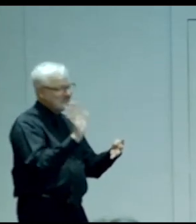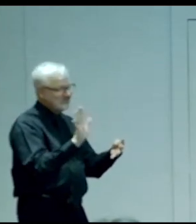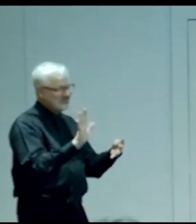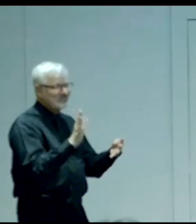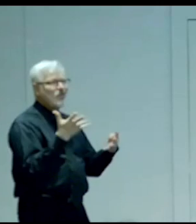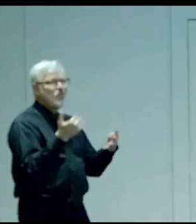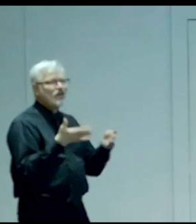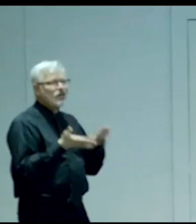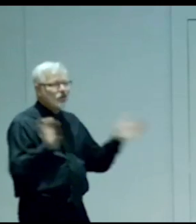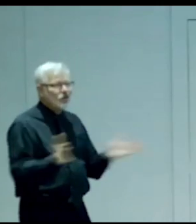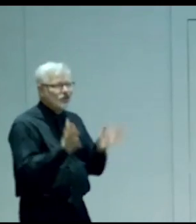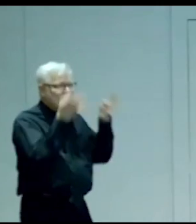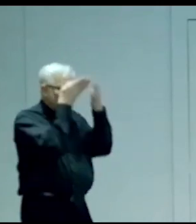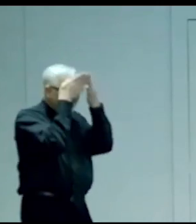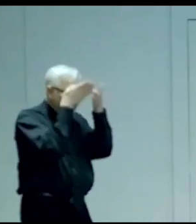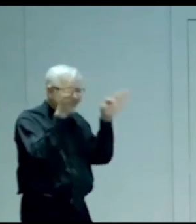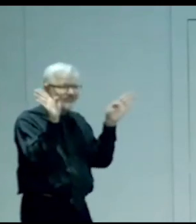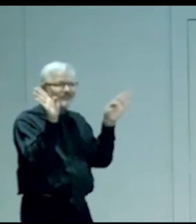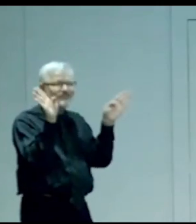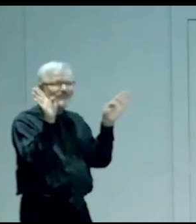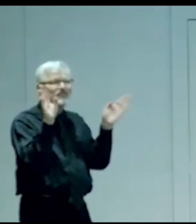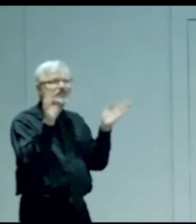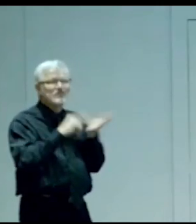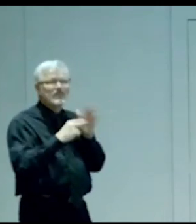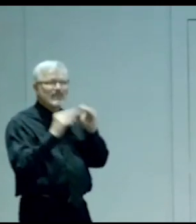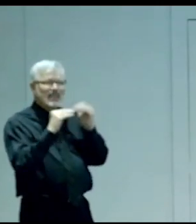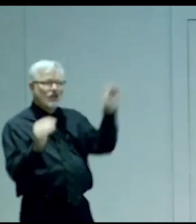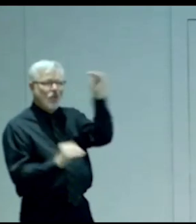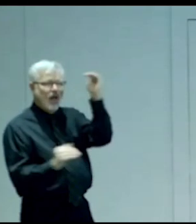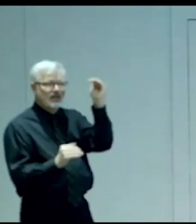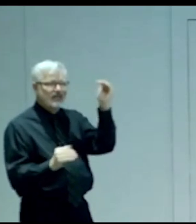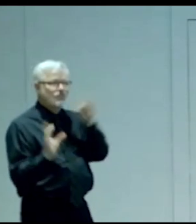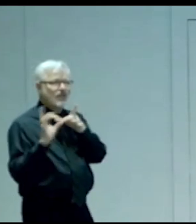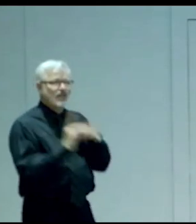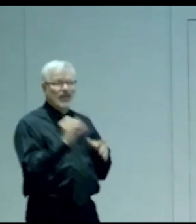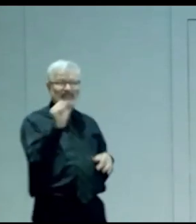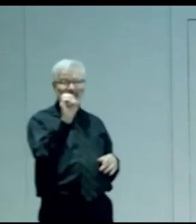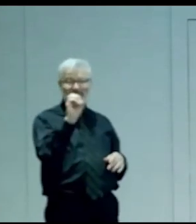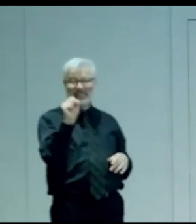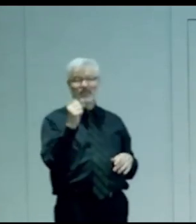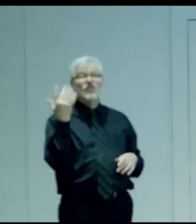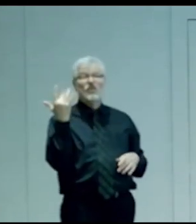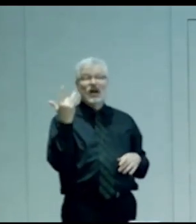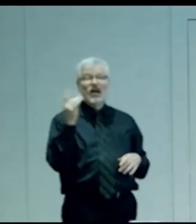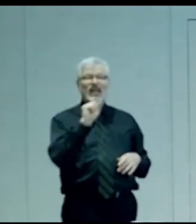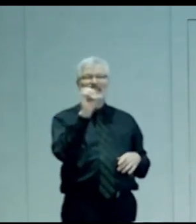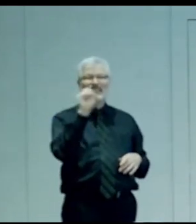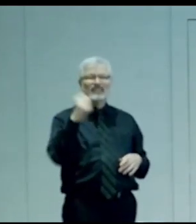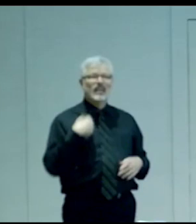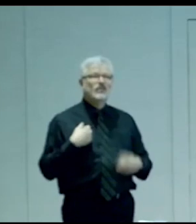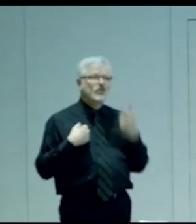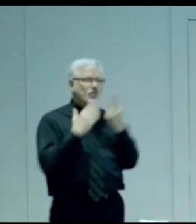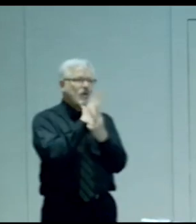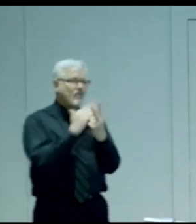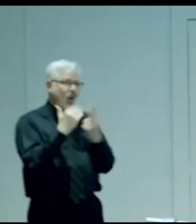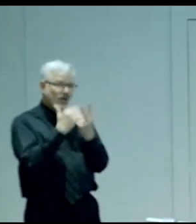broaden your concept of inequalities around SES, because SES has two components to it